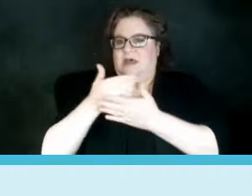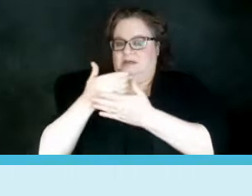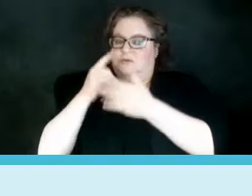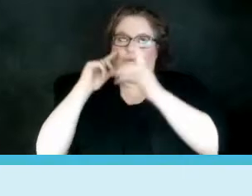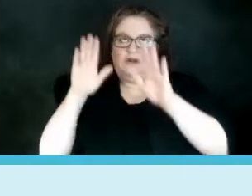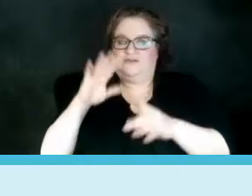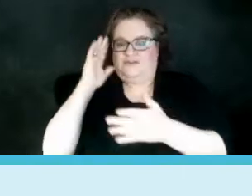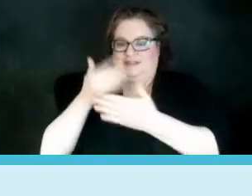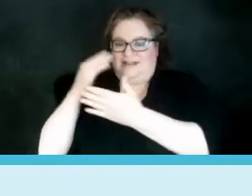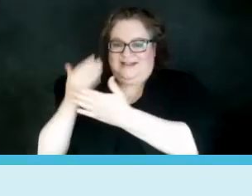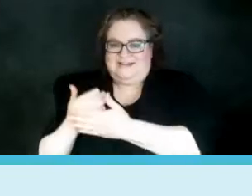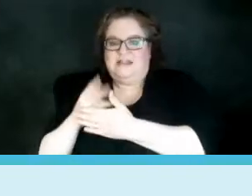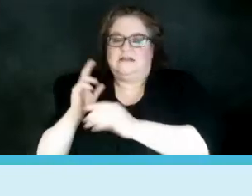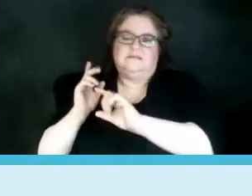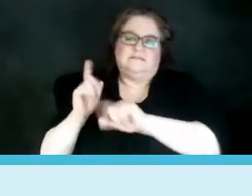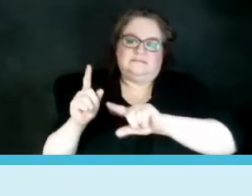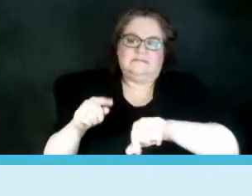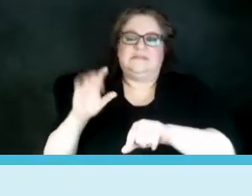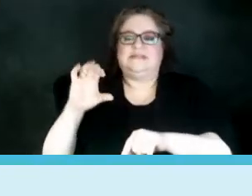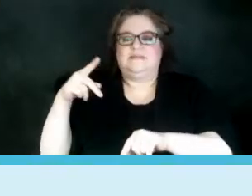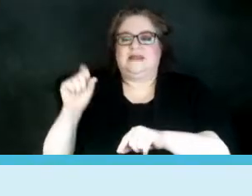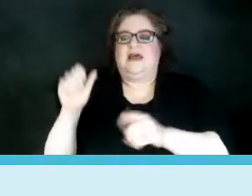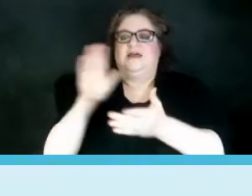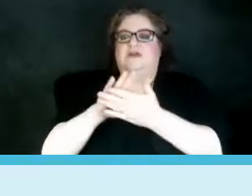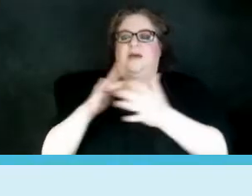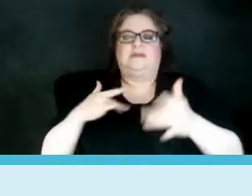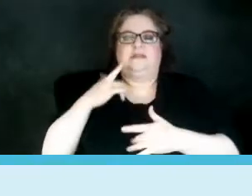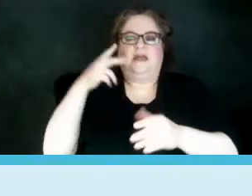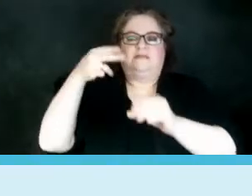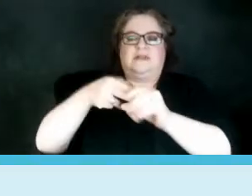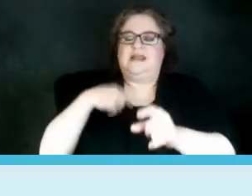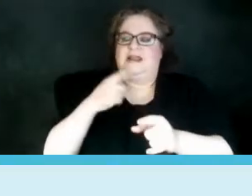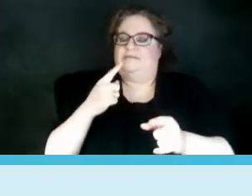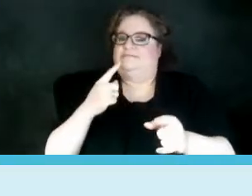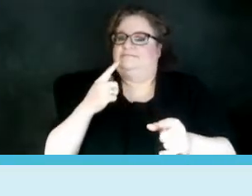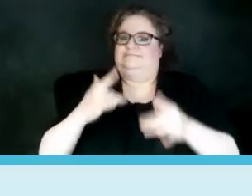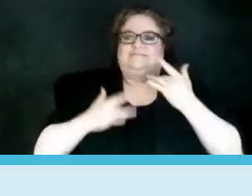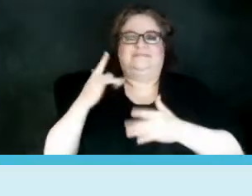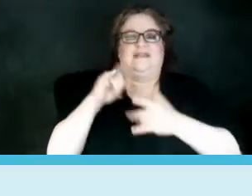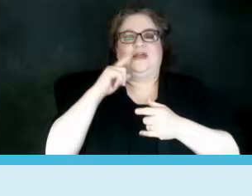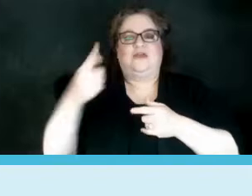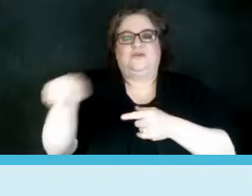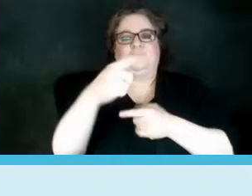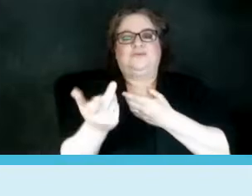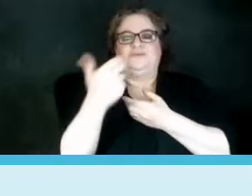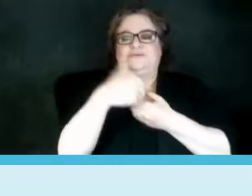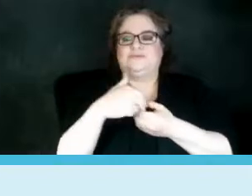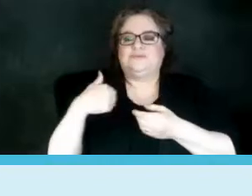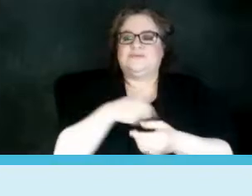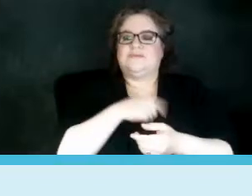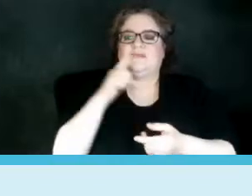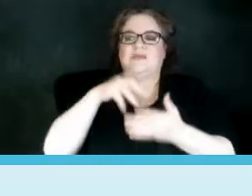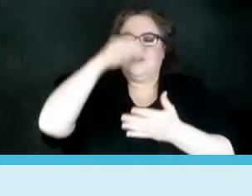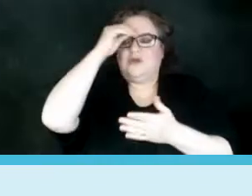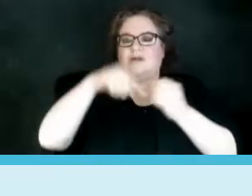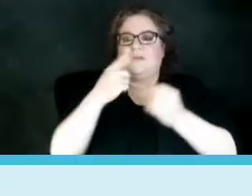sons that attend CPS schools. So I'm excited to be here, and I'm super excited that you all are here to learn about